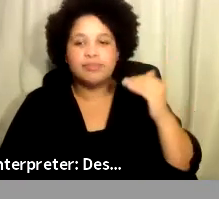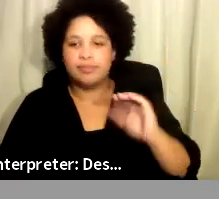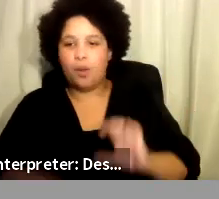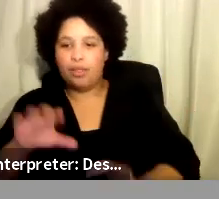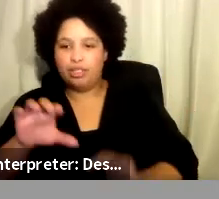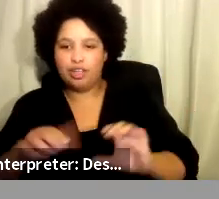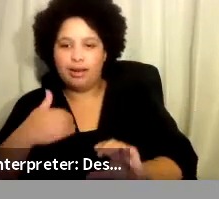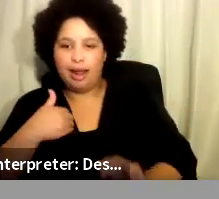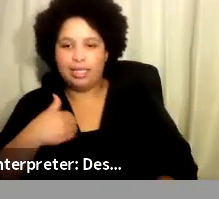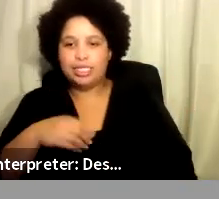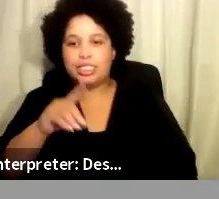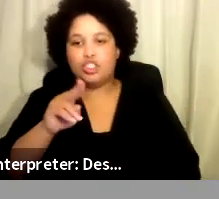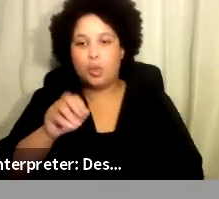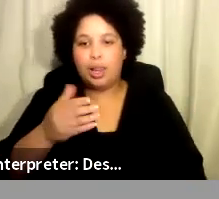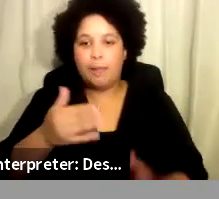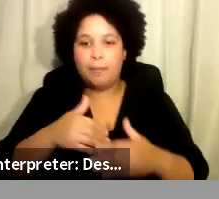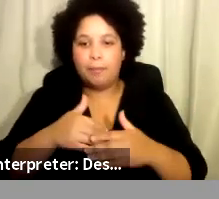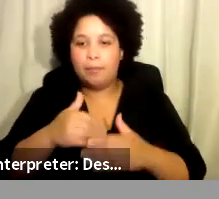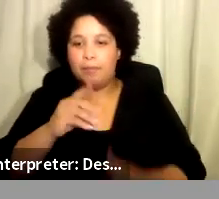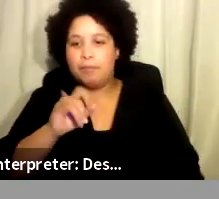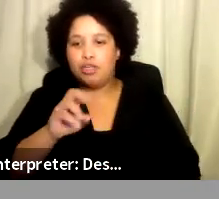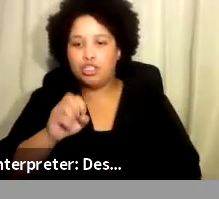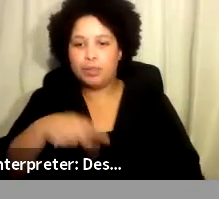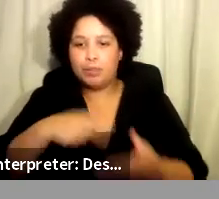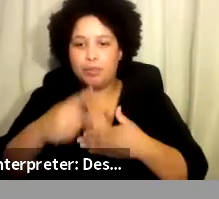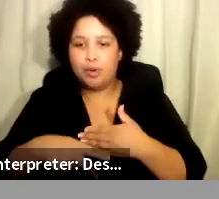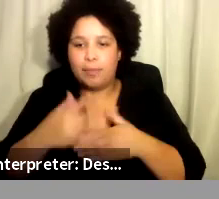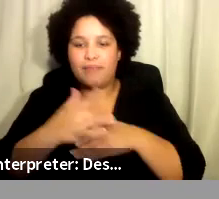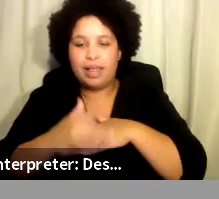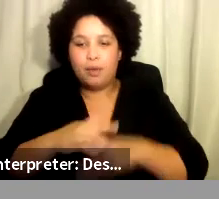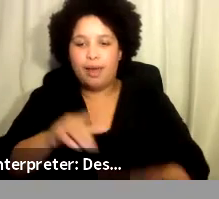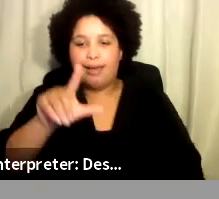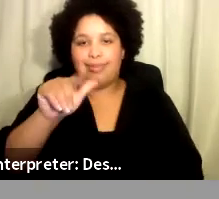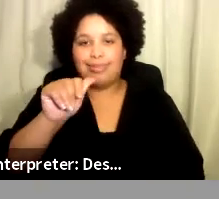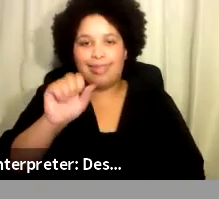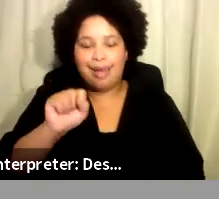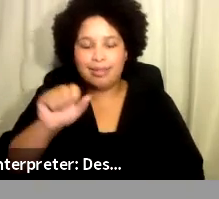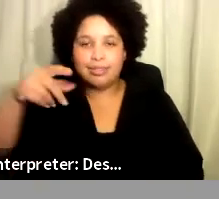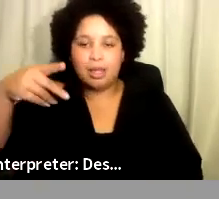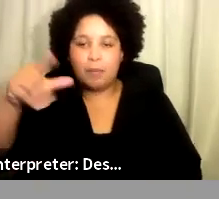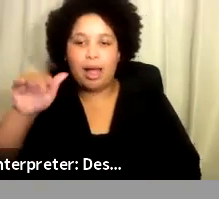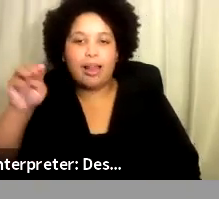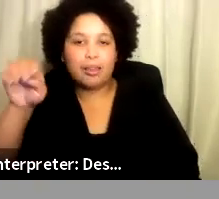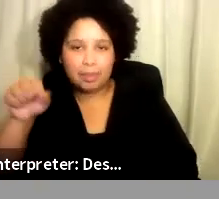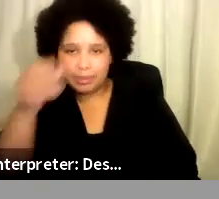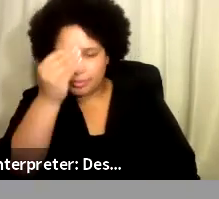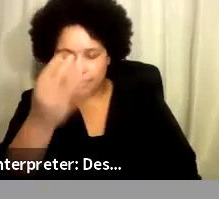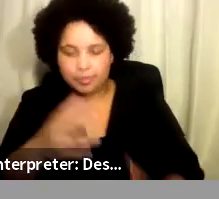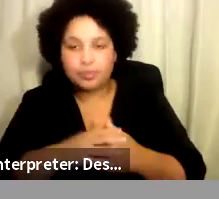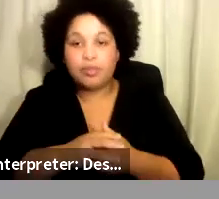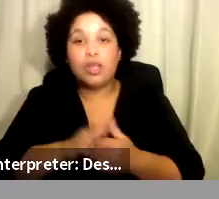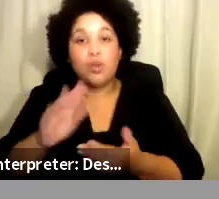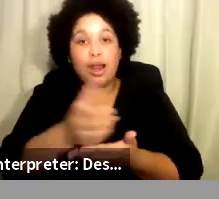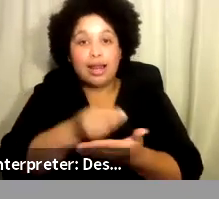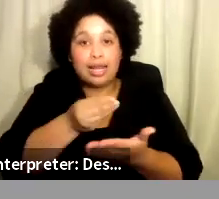limits. And so let me just talk about income. Everyone is eligible to participate. Depending on your income will depend on whether or not